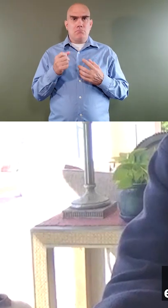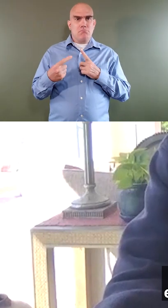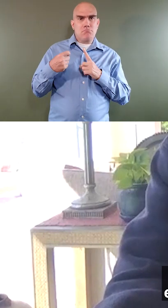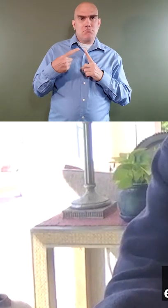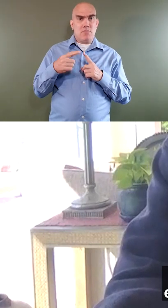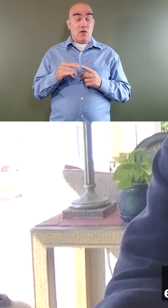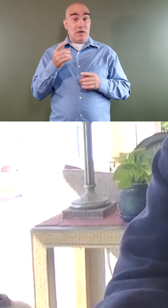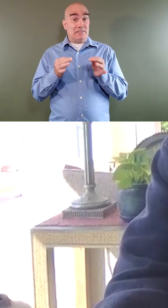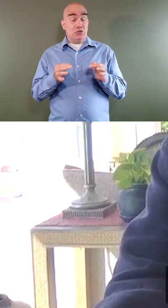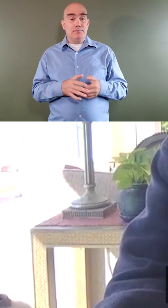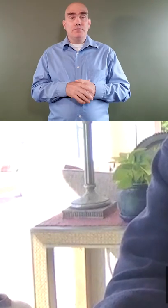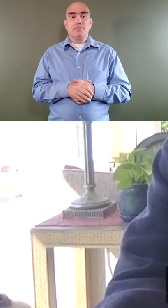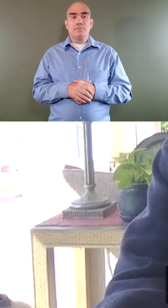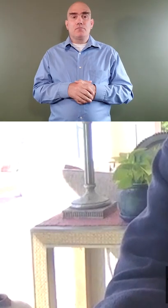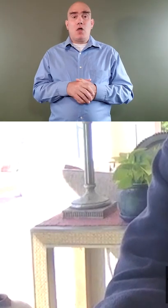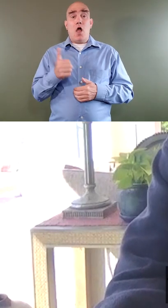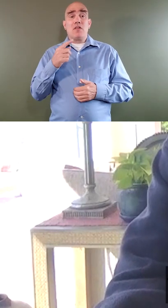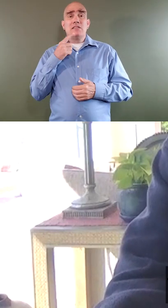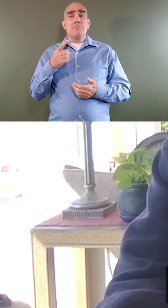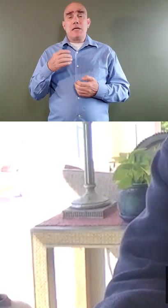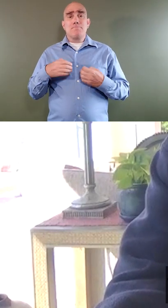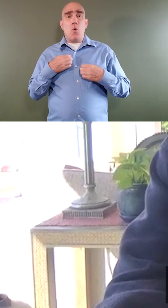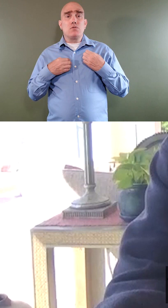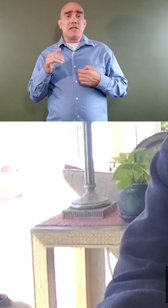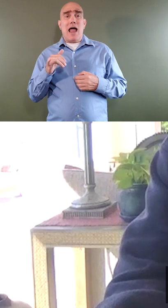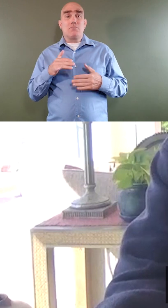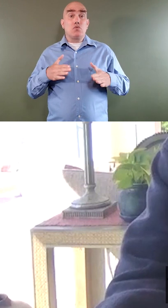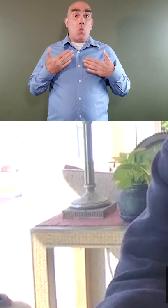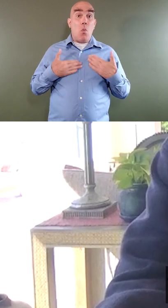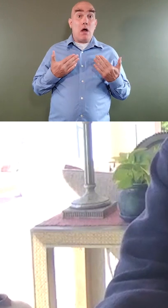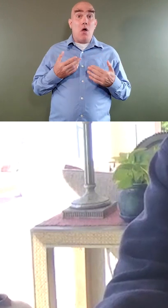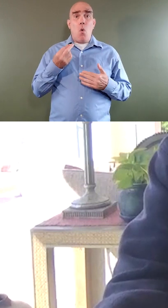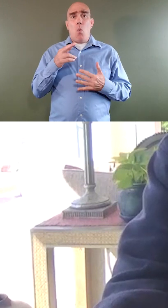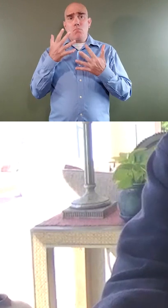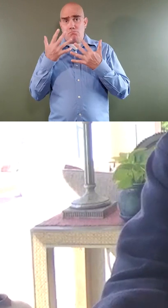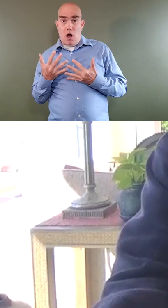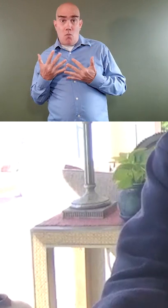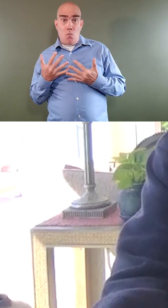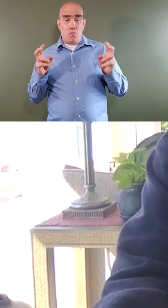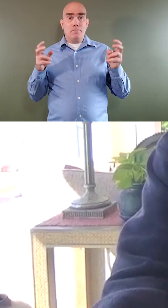is one definition. Another one is an emotion such as joy or sorrow.